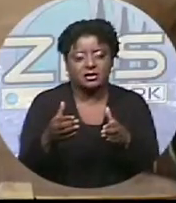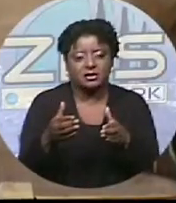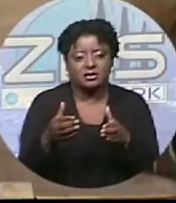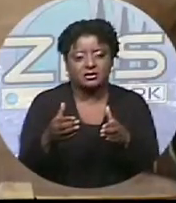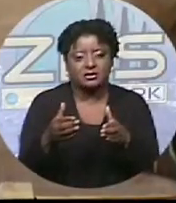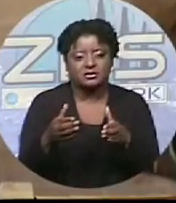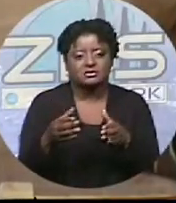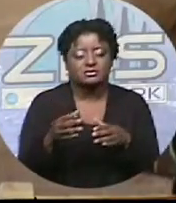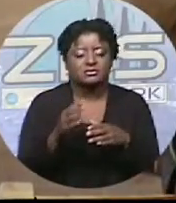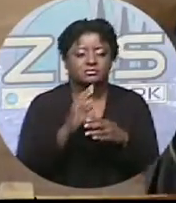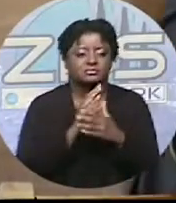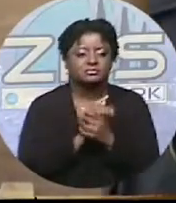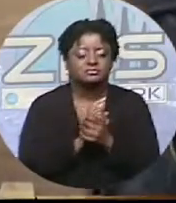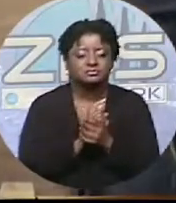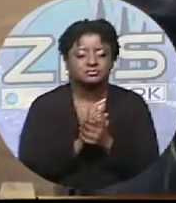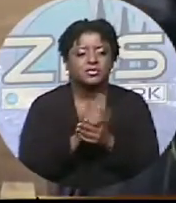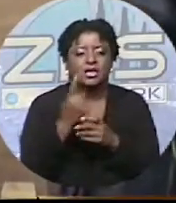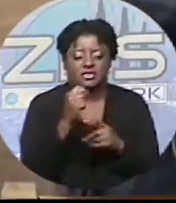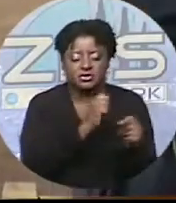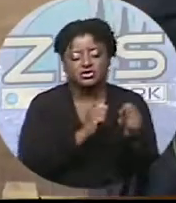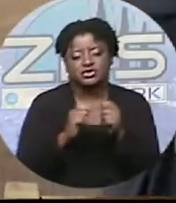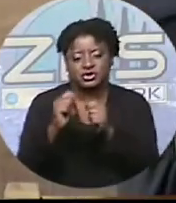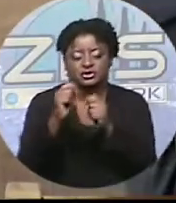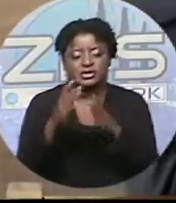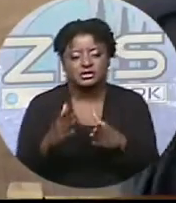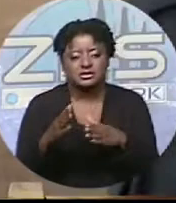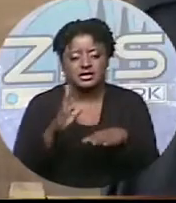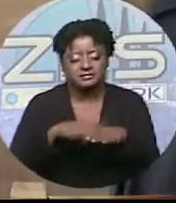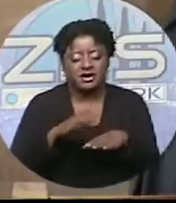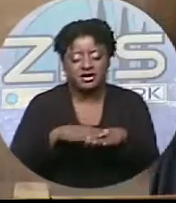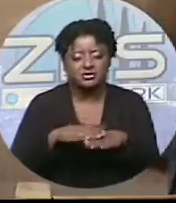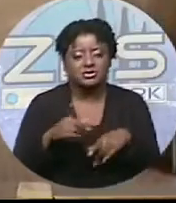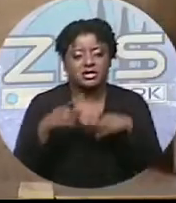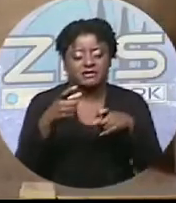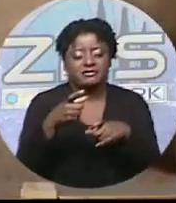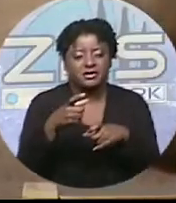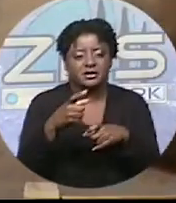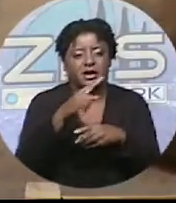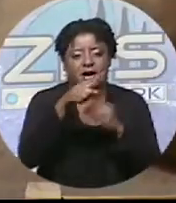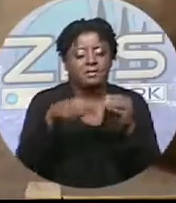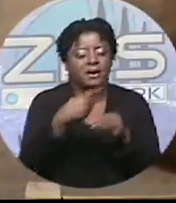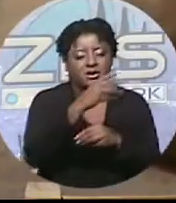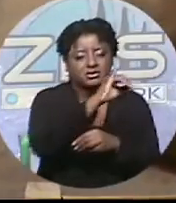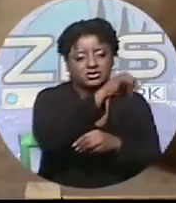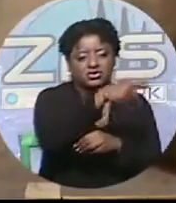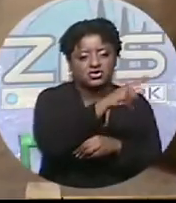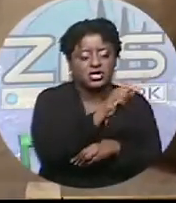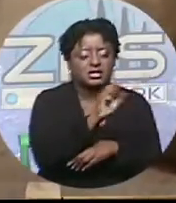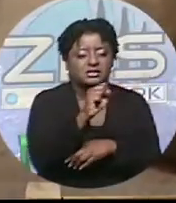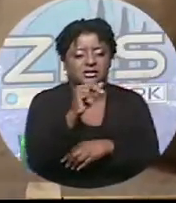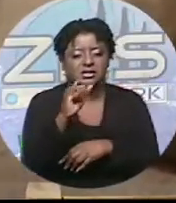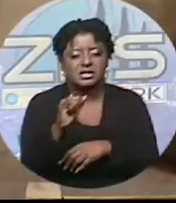by the American embassy about jet ski operators. How sad.